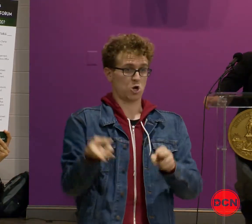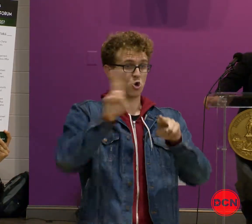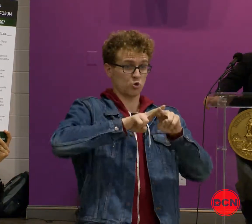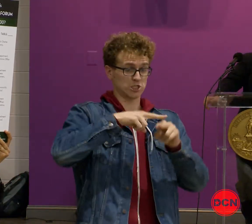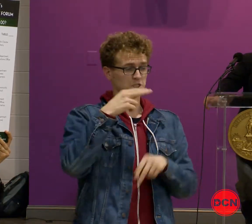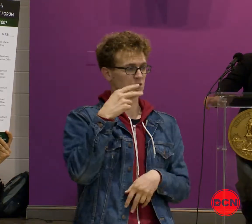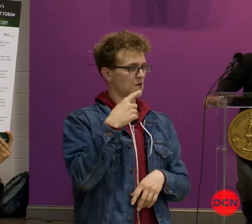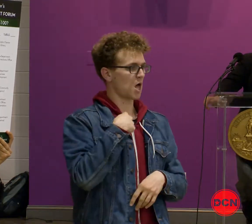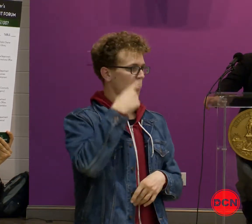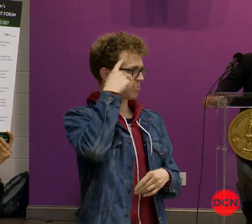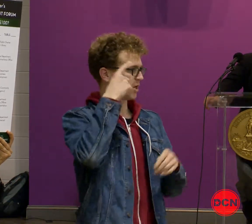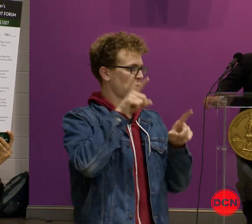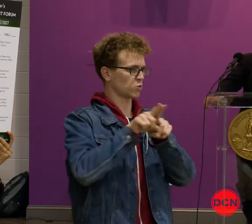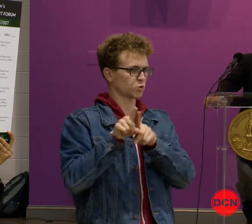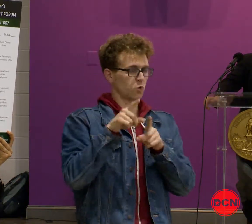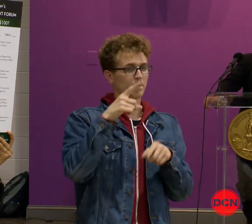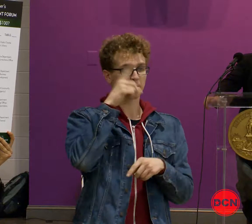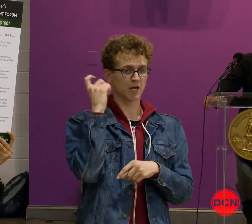And then government operations,